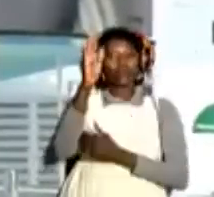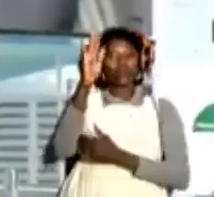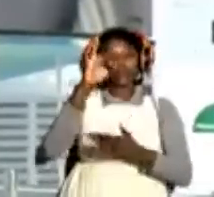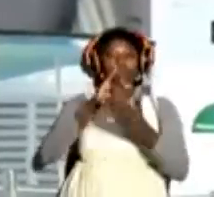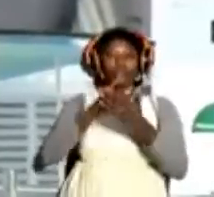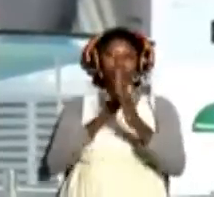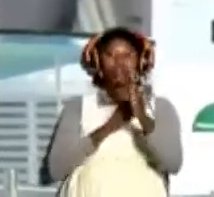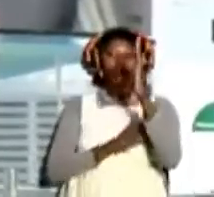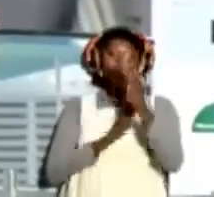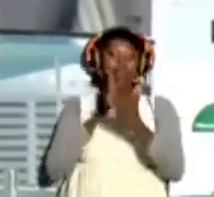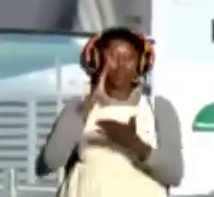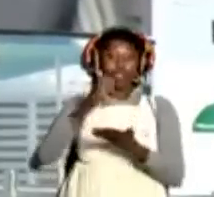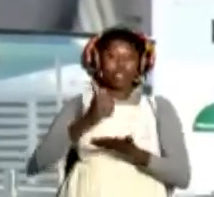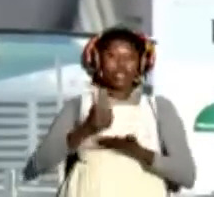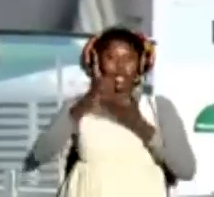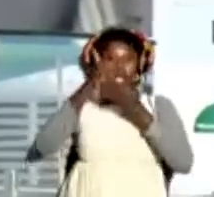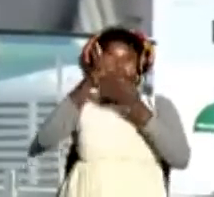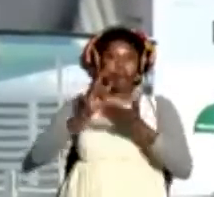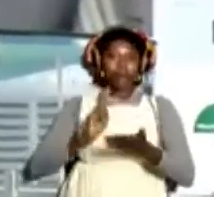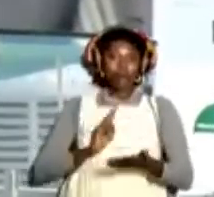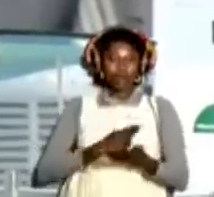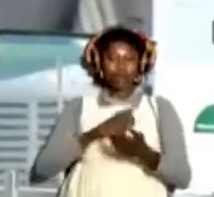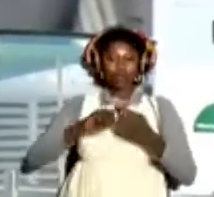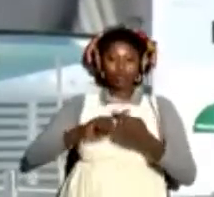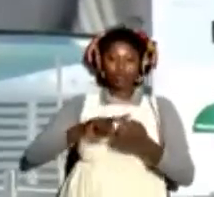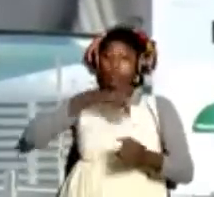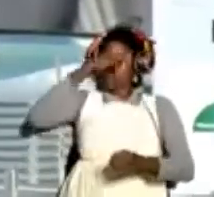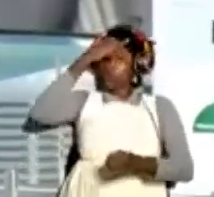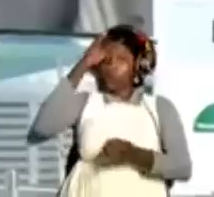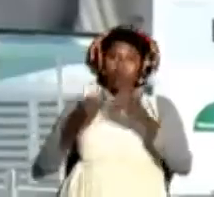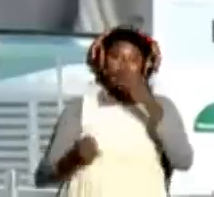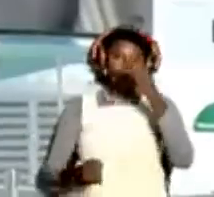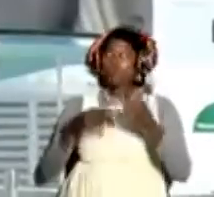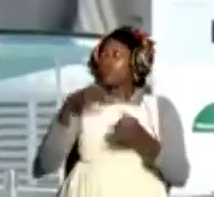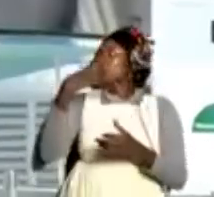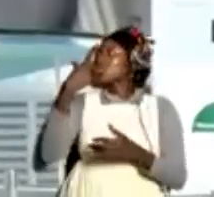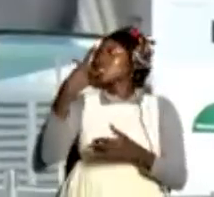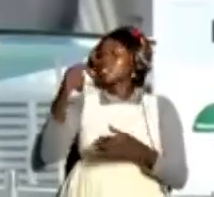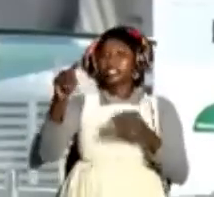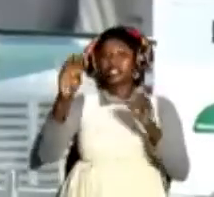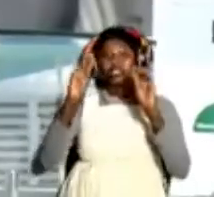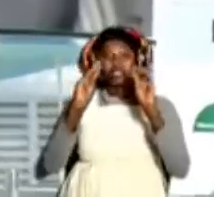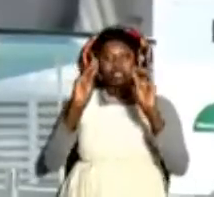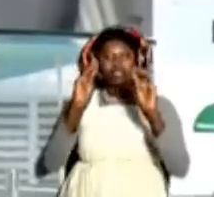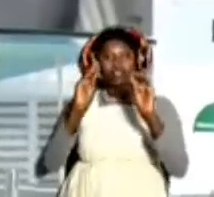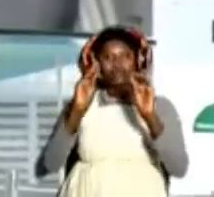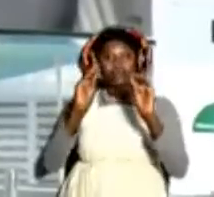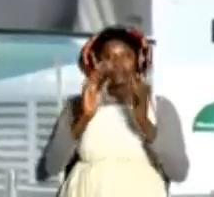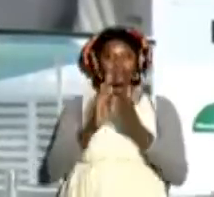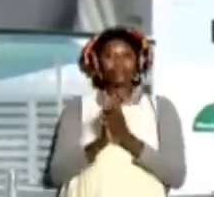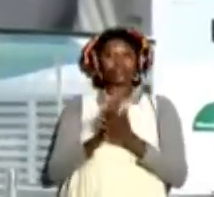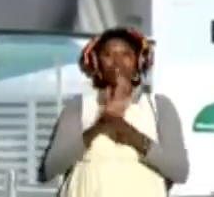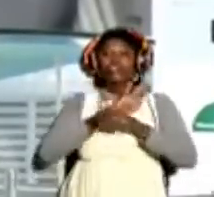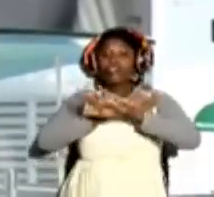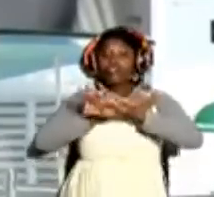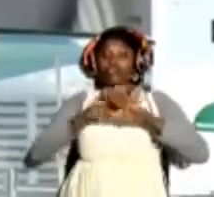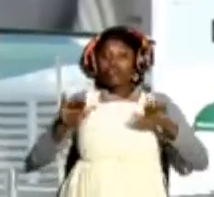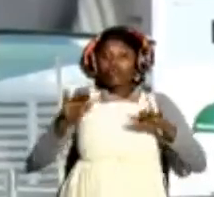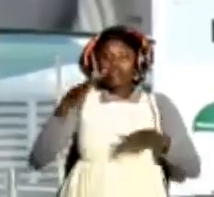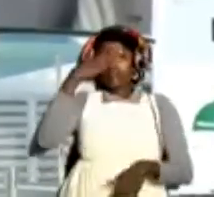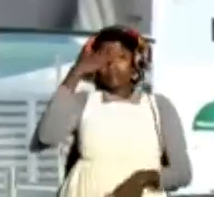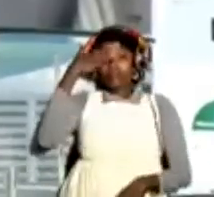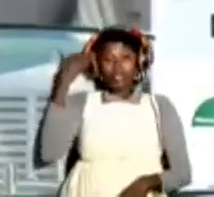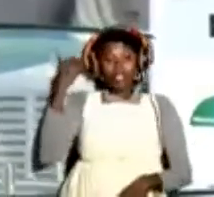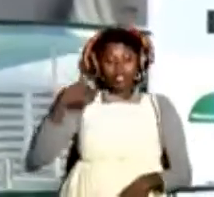together as we conclude this particular series. Don't forget that we have